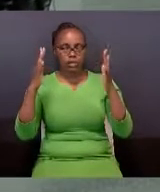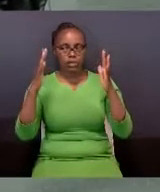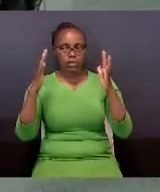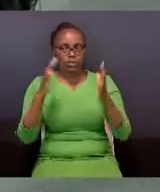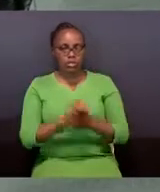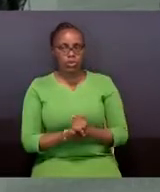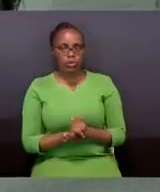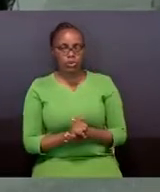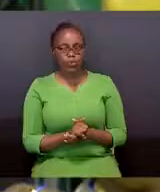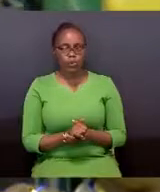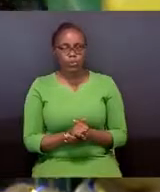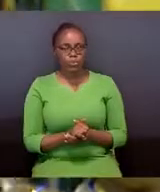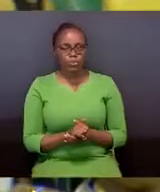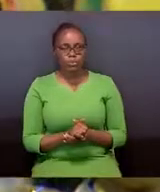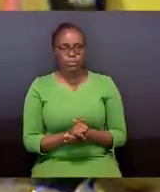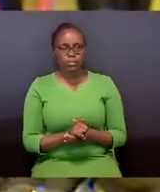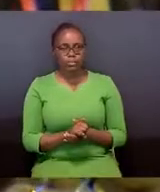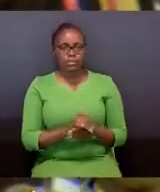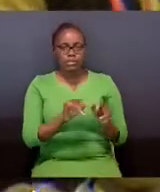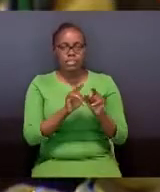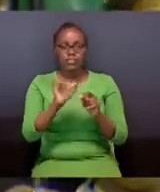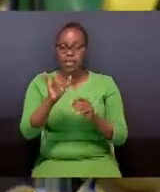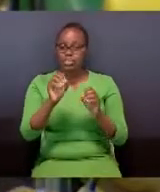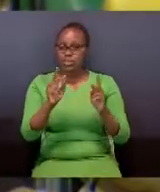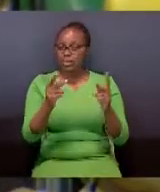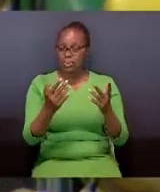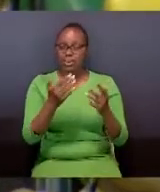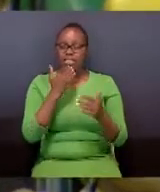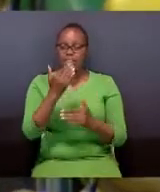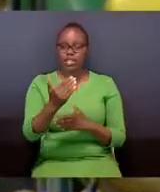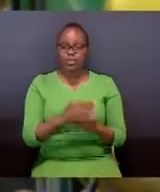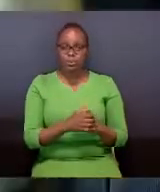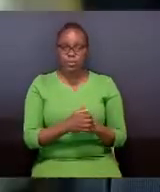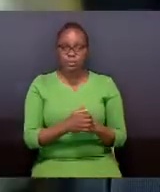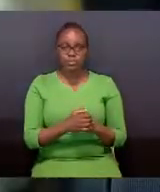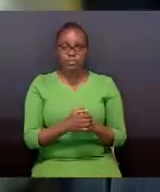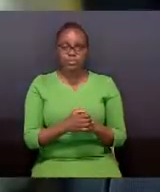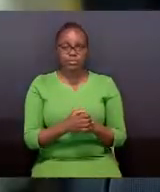I think you can get straight into that one, sir, if that's okay. Thank you.